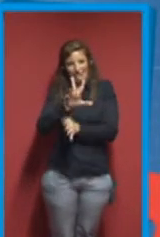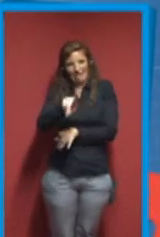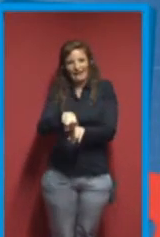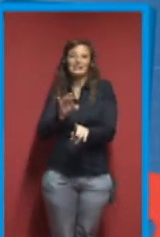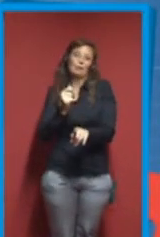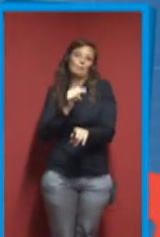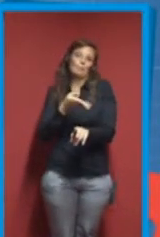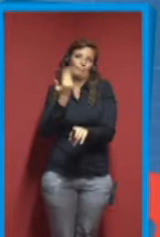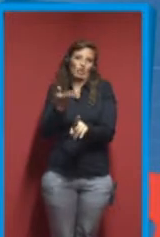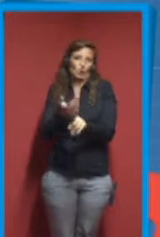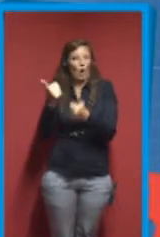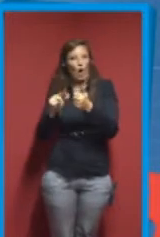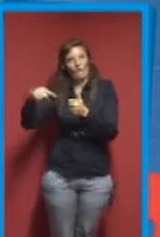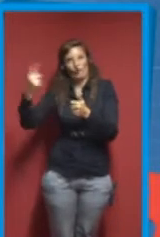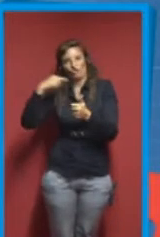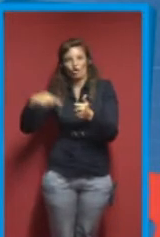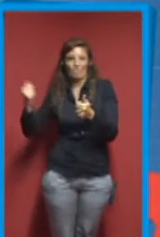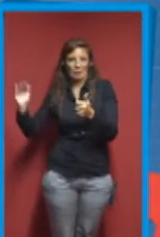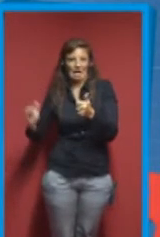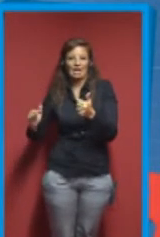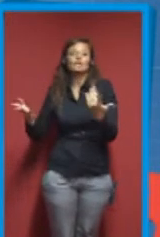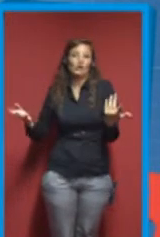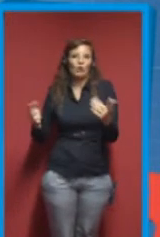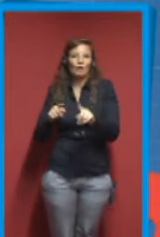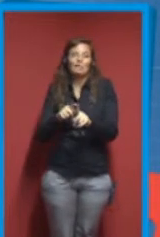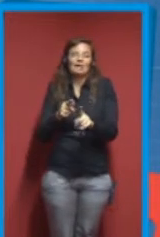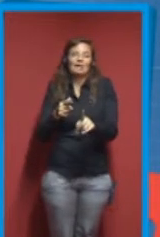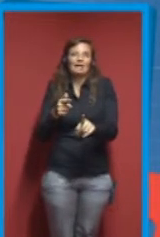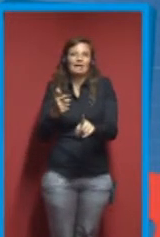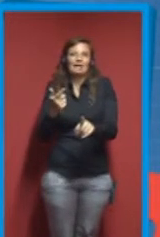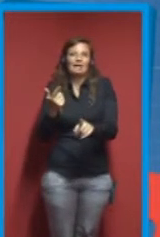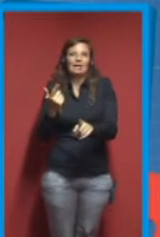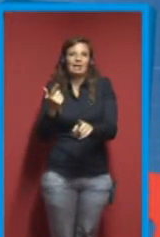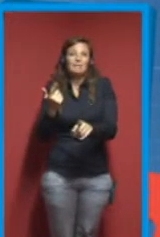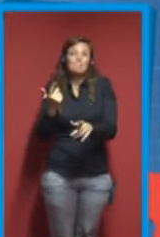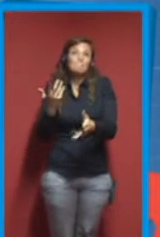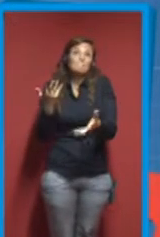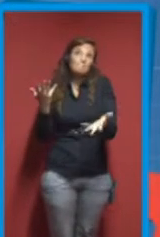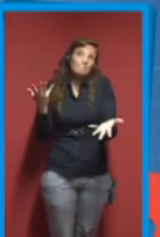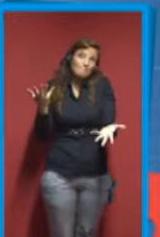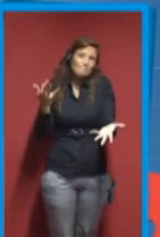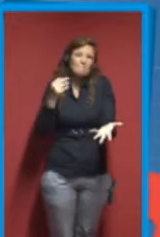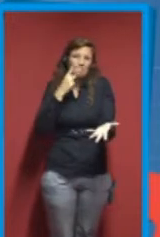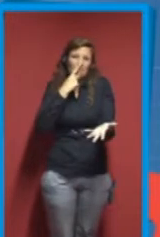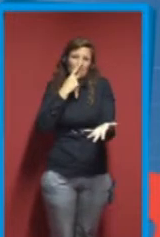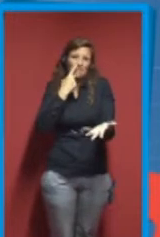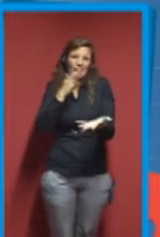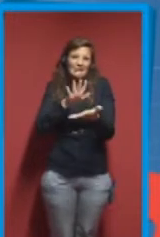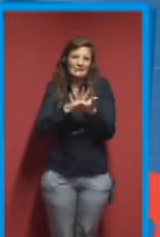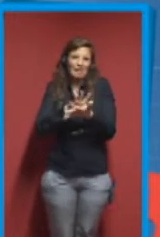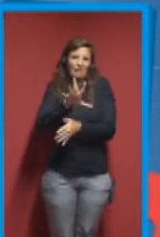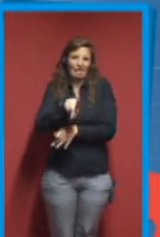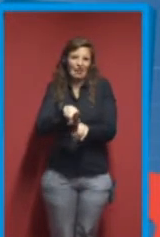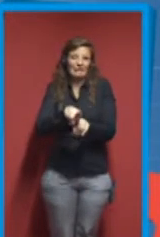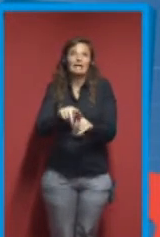and similar. It's only a number of years before they catch up. 3D printing won't replace traditional manufacturing. It won't replace